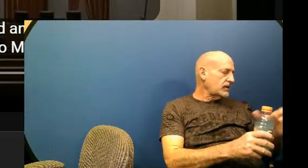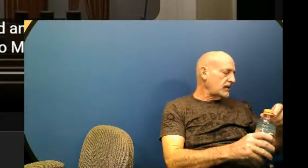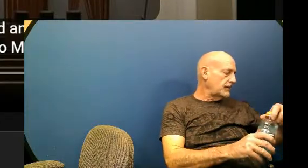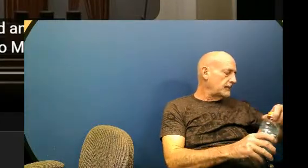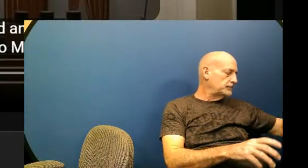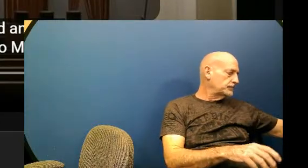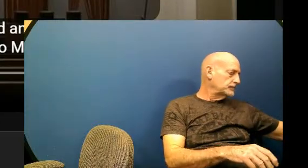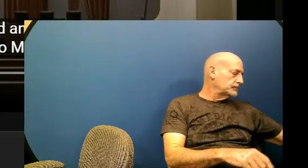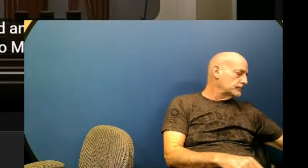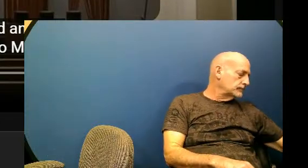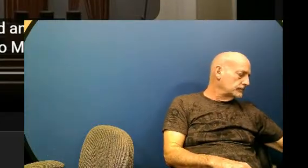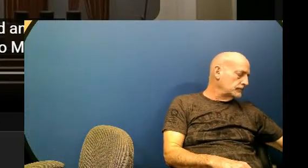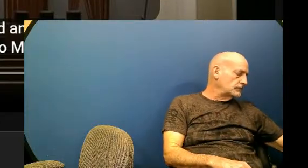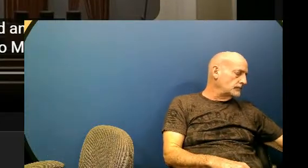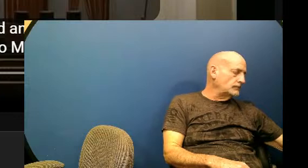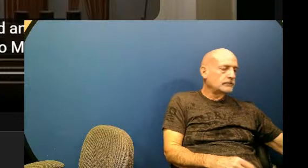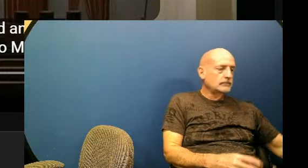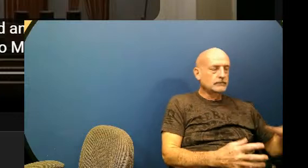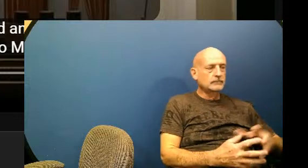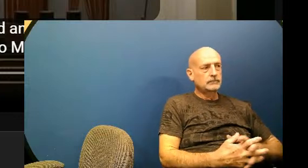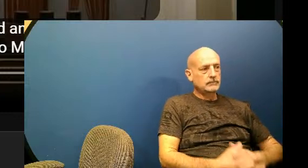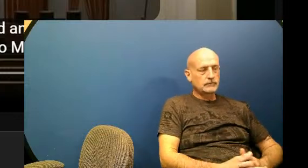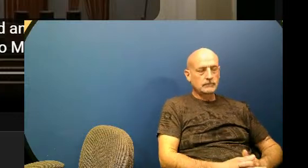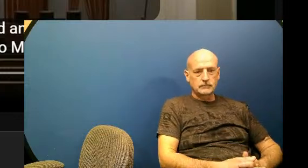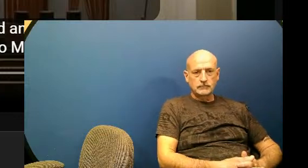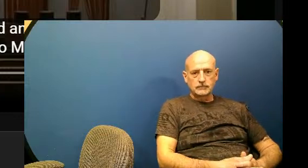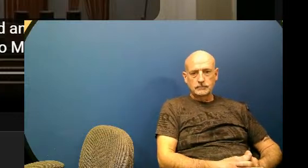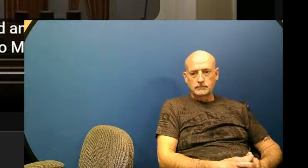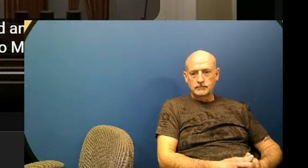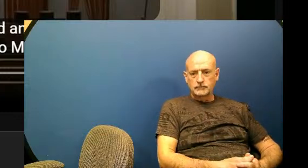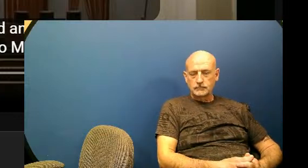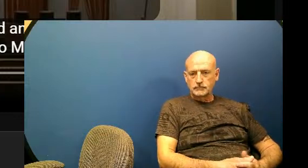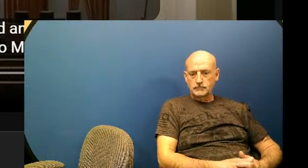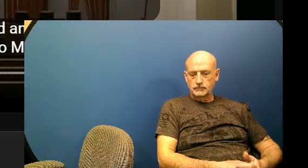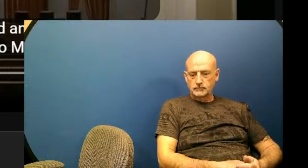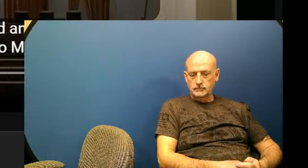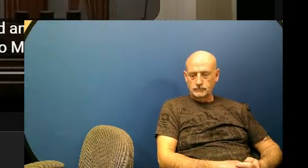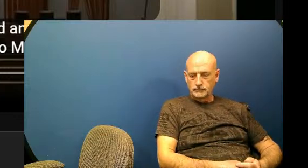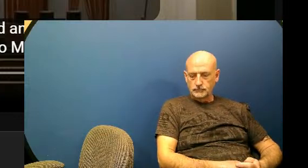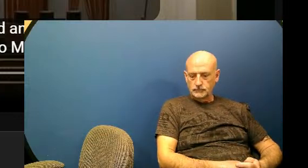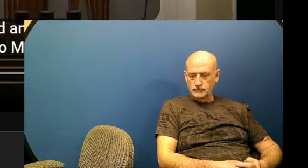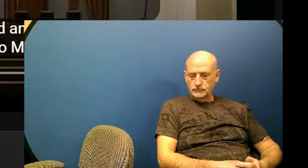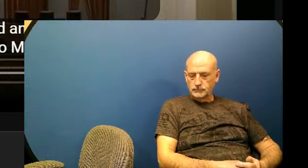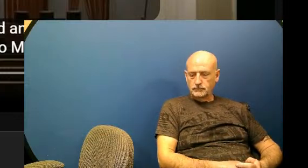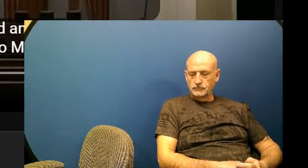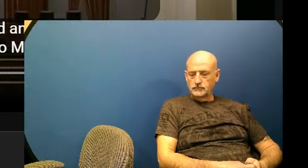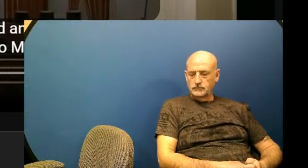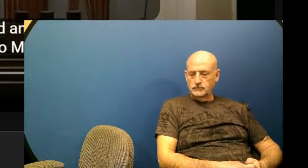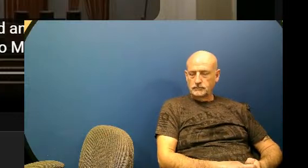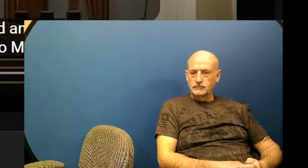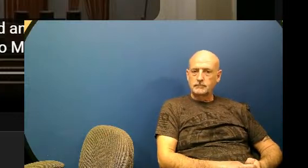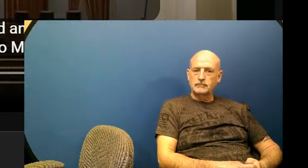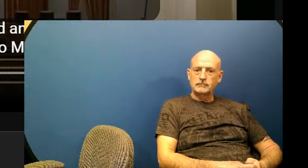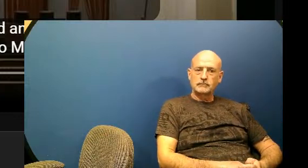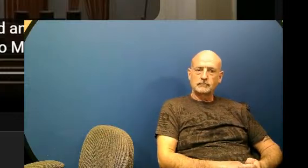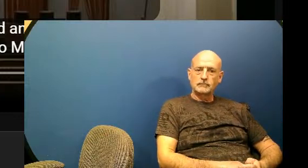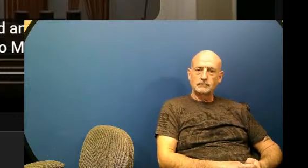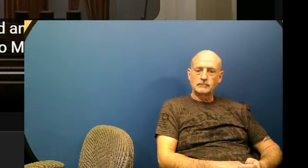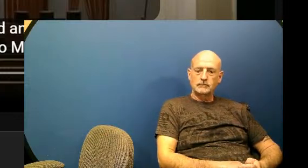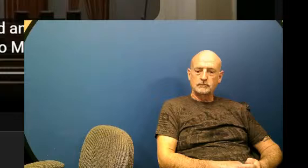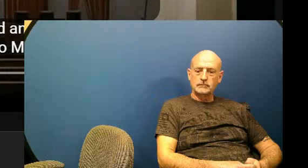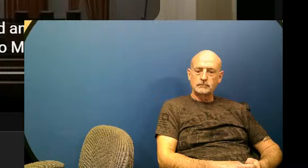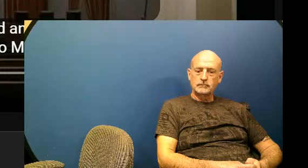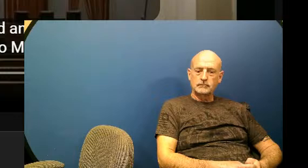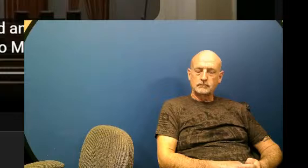from the fact that it's not apparent that the PRC is the one behind the scenes pulling the strings here and deciding exactly what content is going to